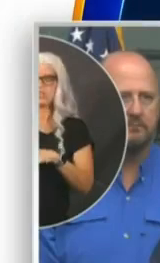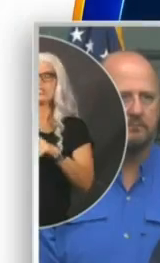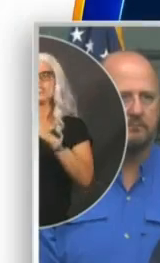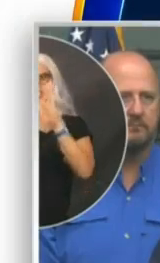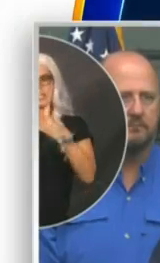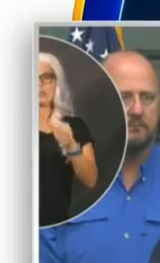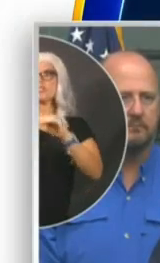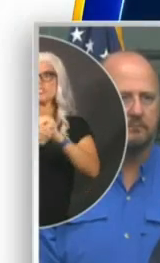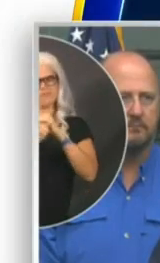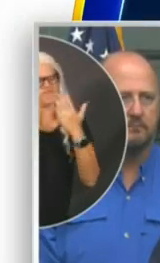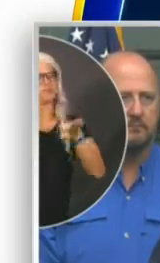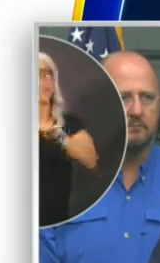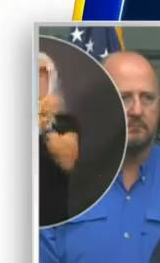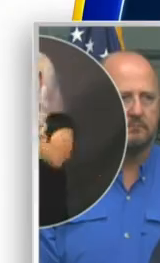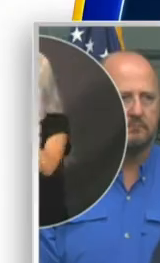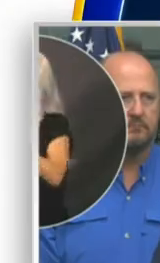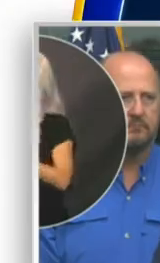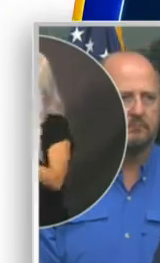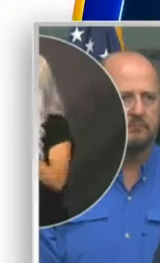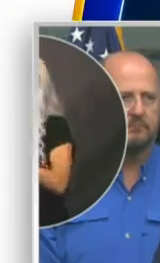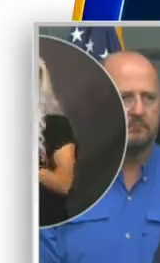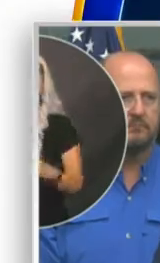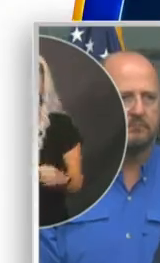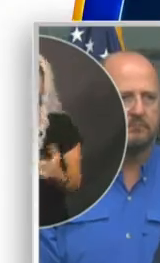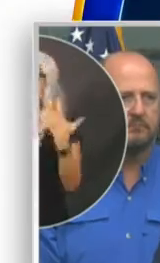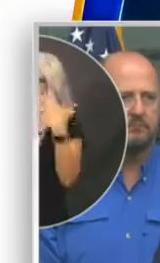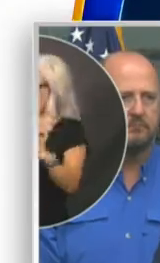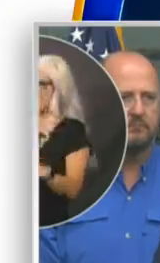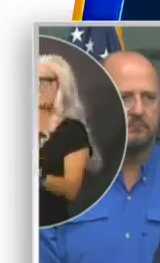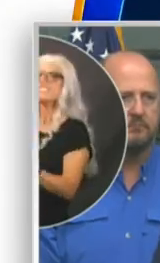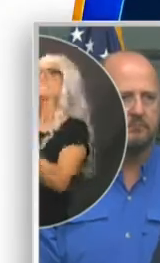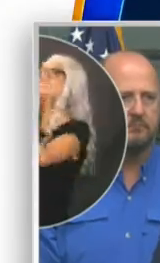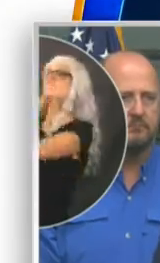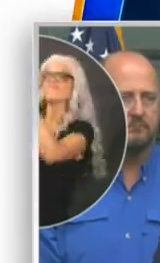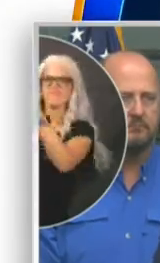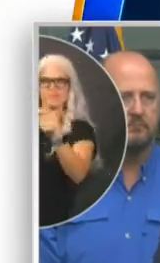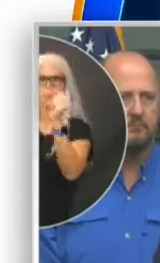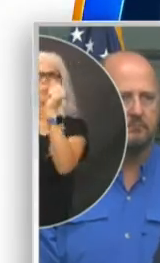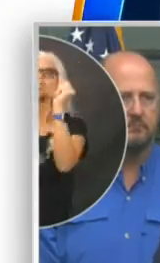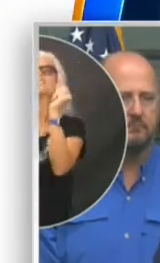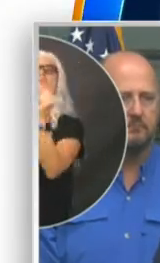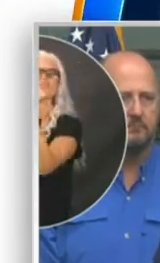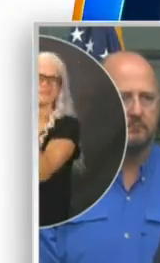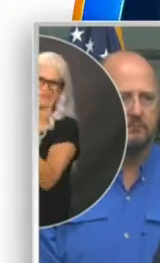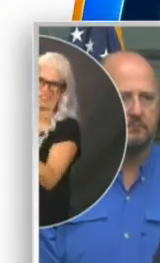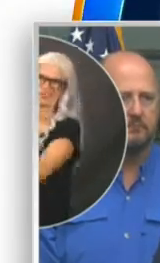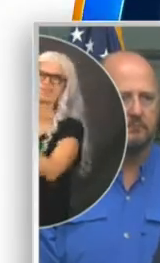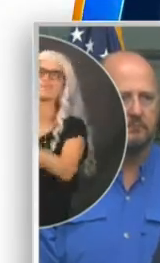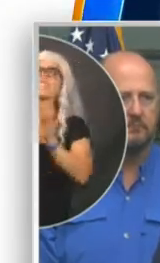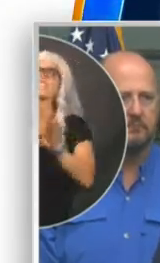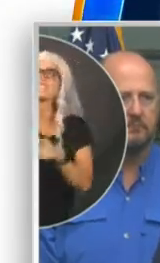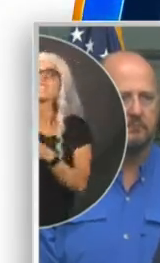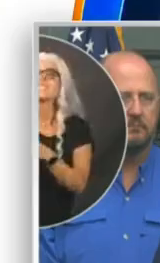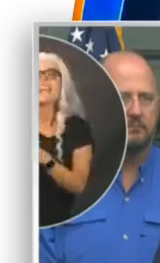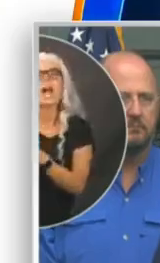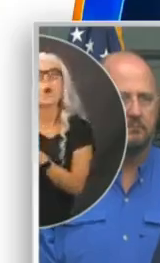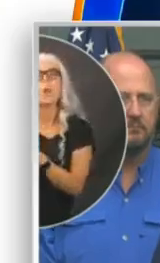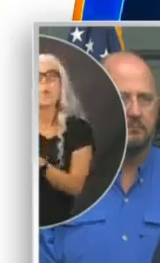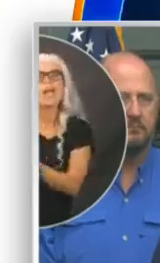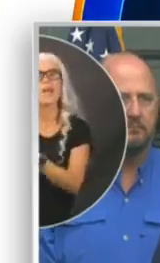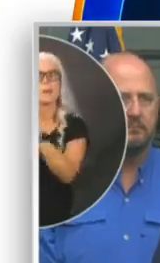We're already seeing bridge closures. The Skyway Bridge is closed now, going from Manatee to Pinellas